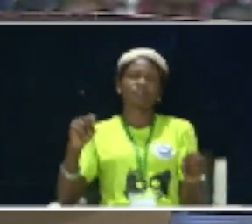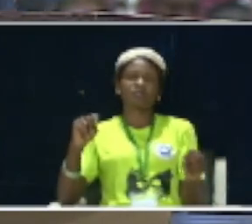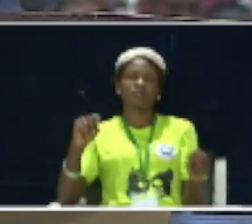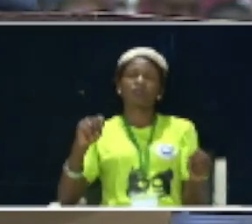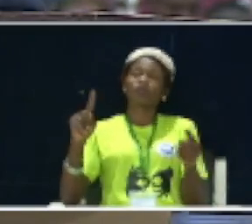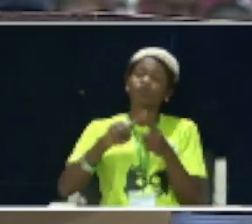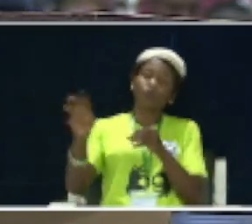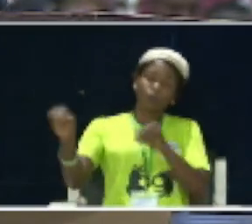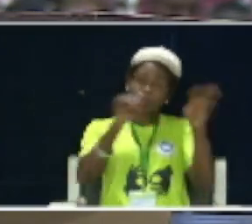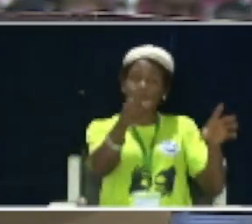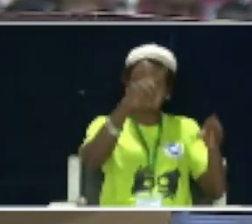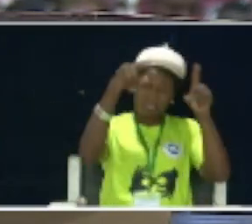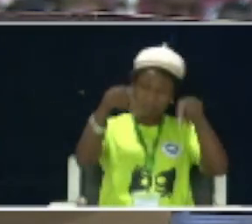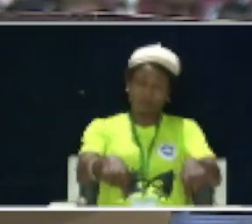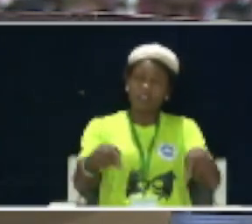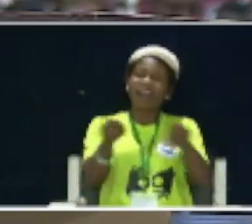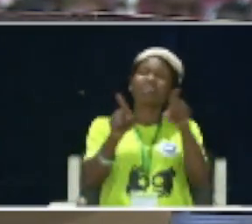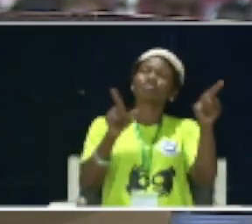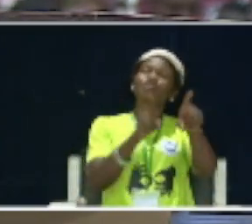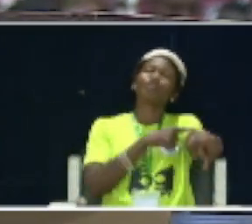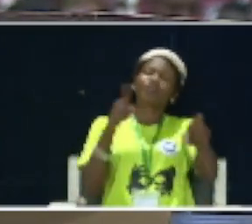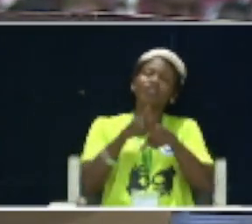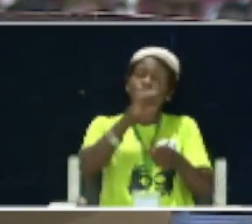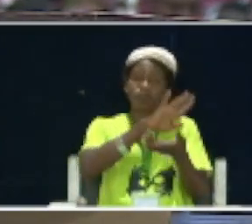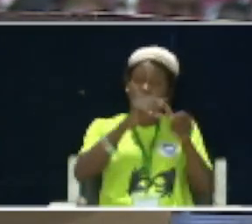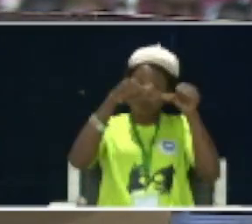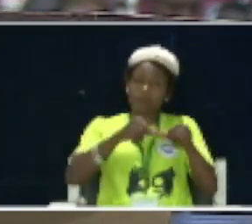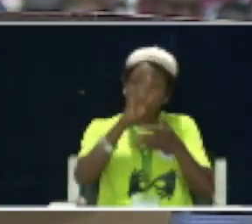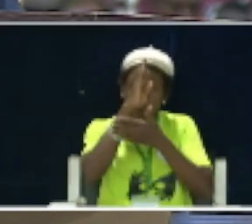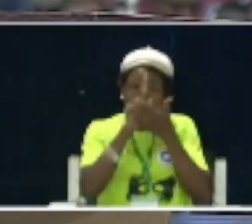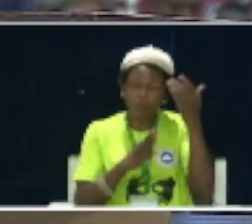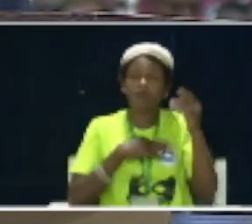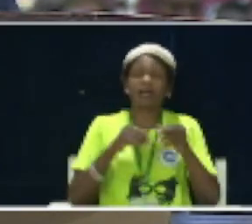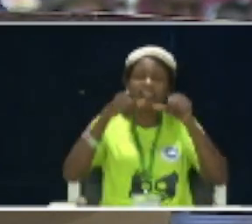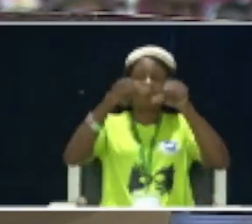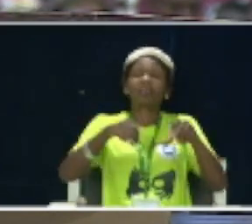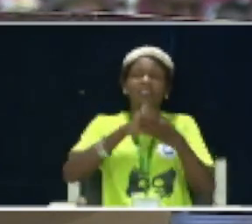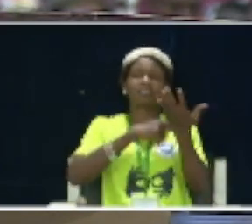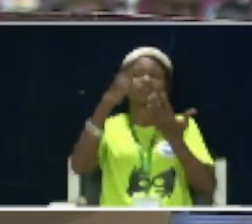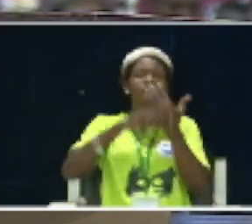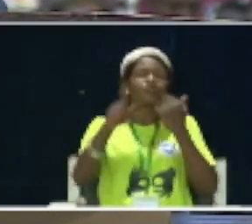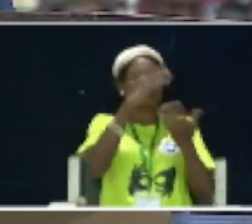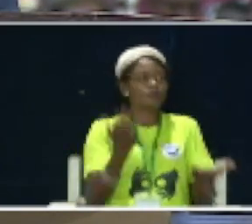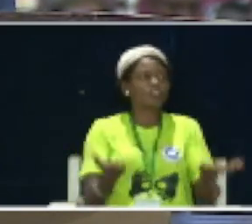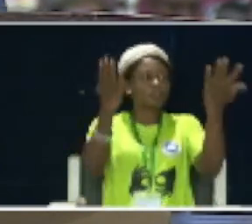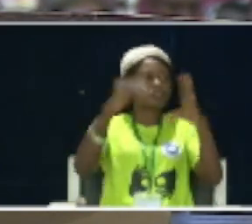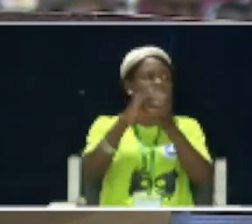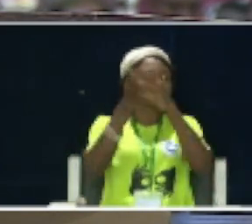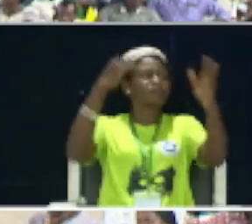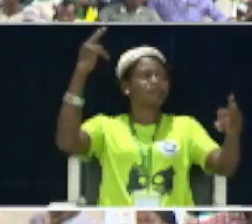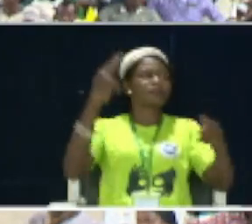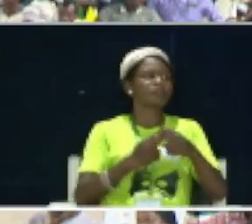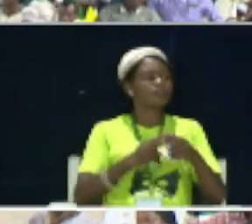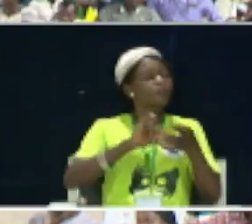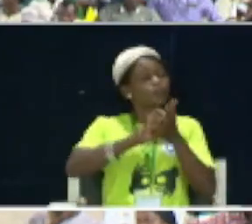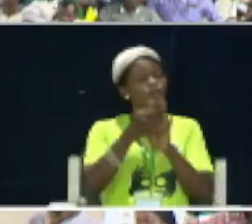to put you down, as long as you remain humble and abide in righteousness, you will be exalted. Those